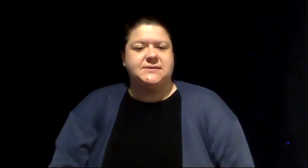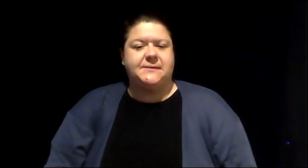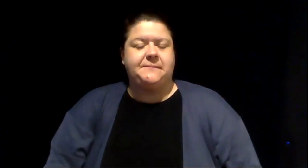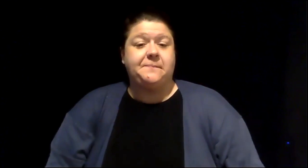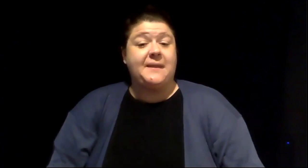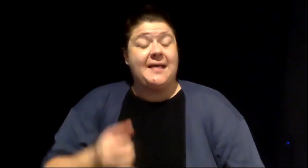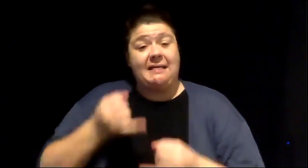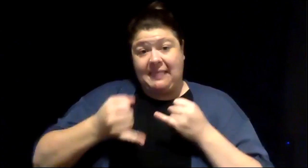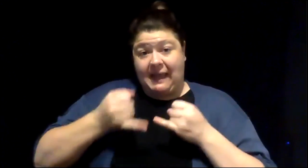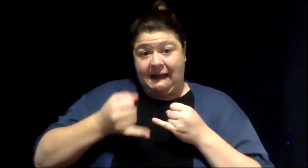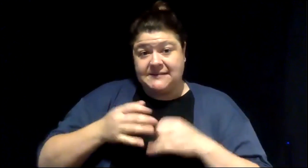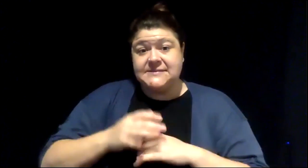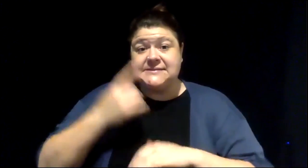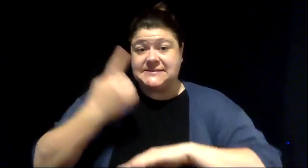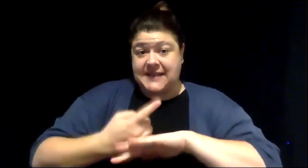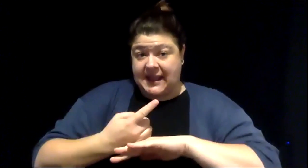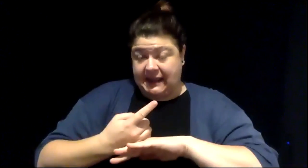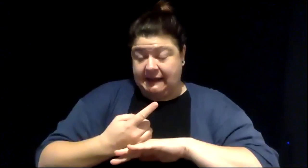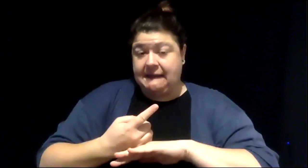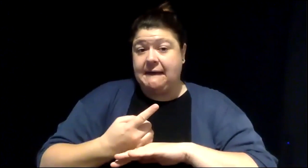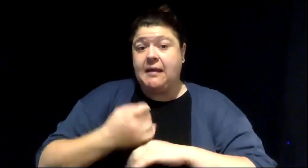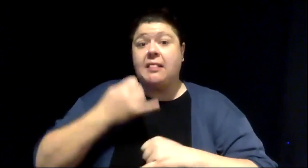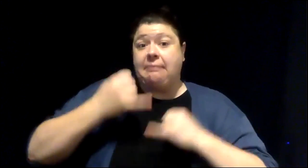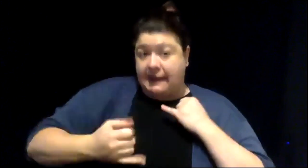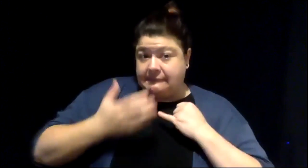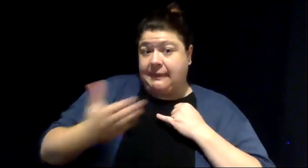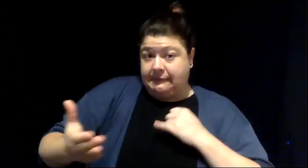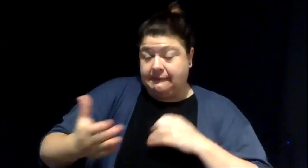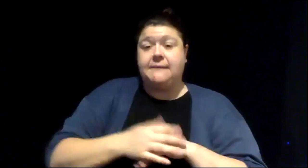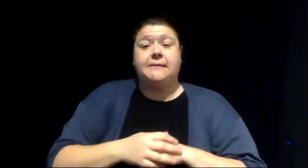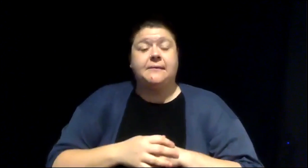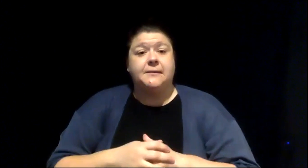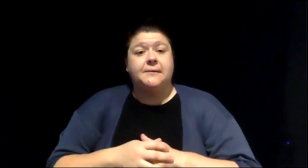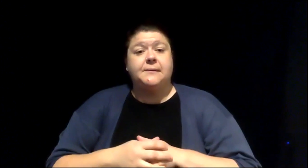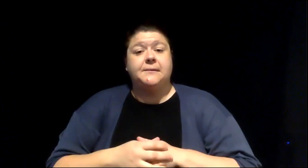Lastly, on the final day of class,